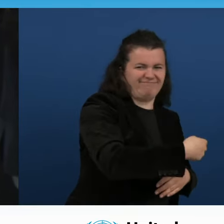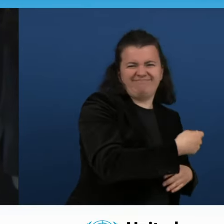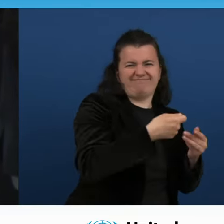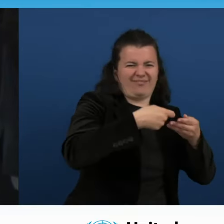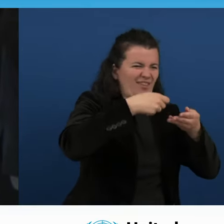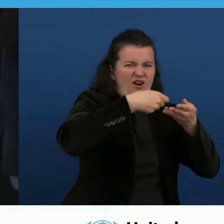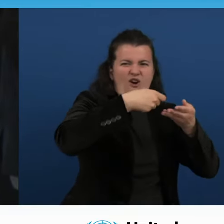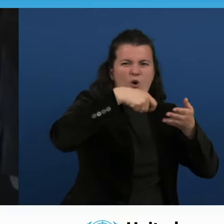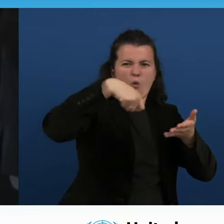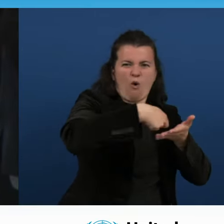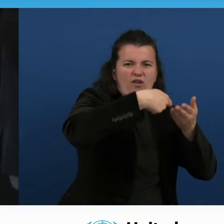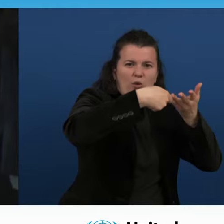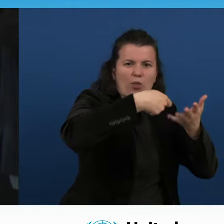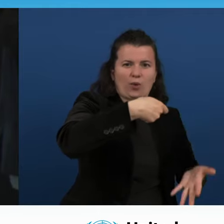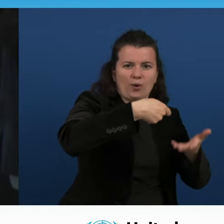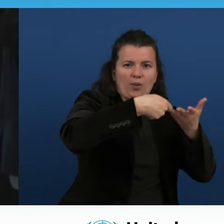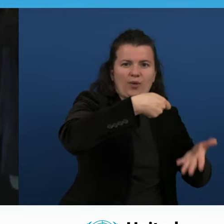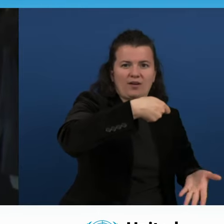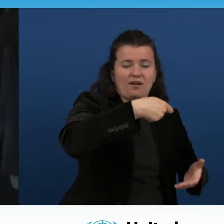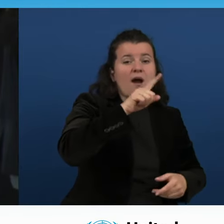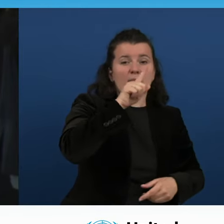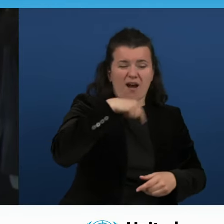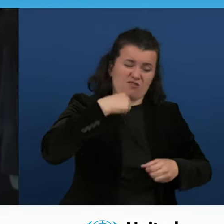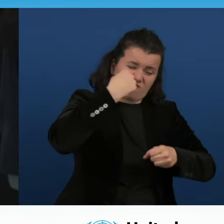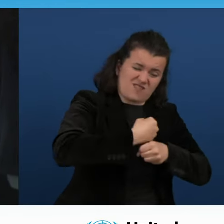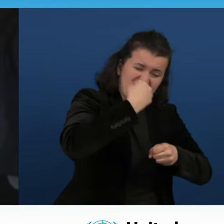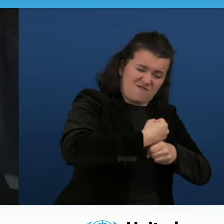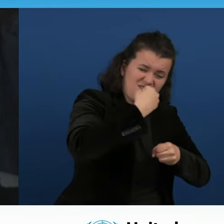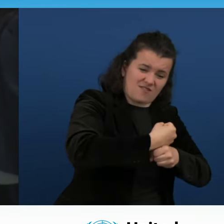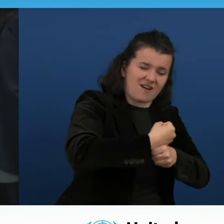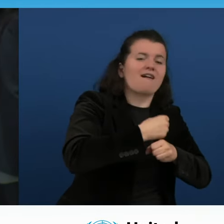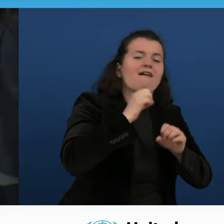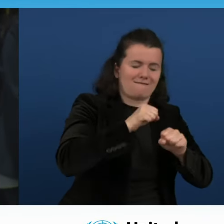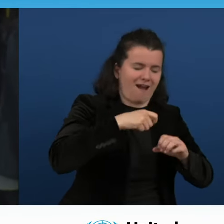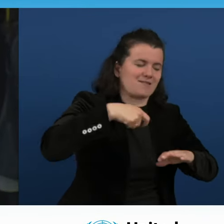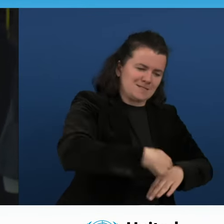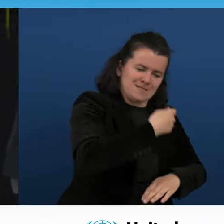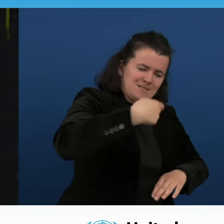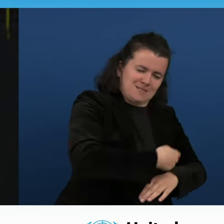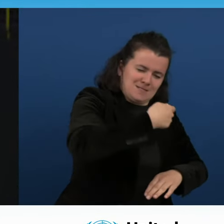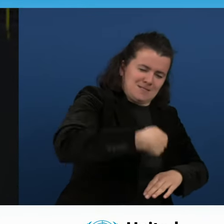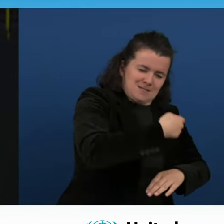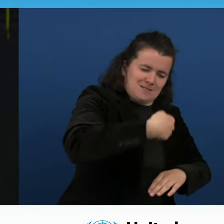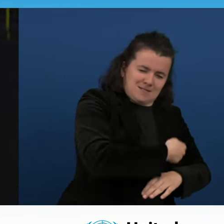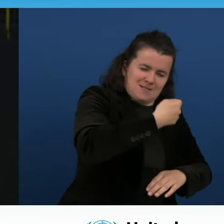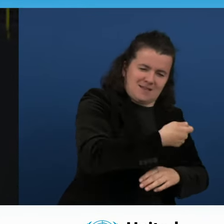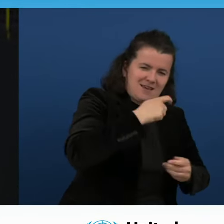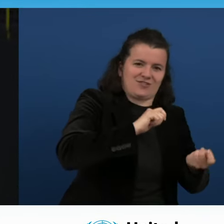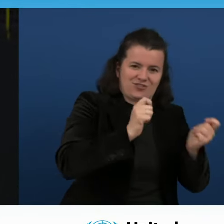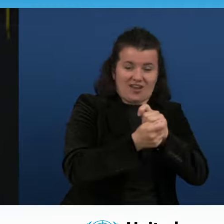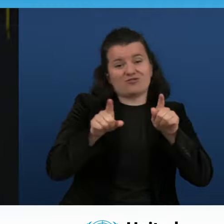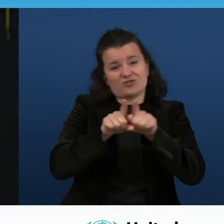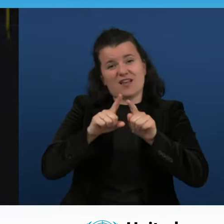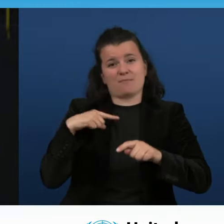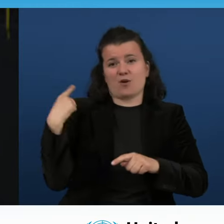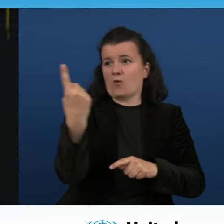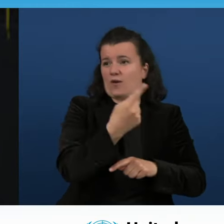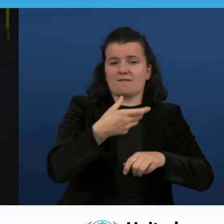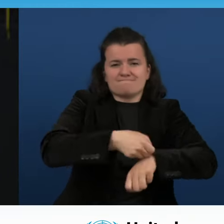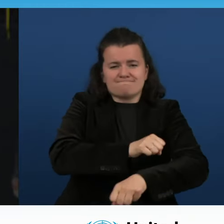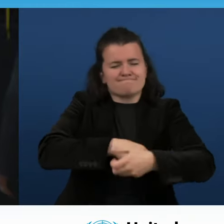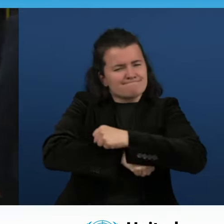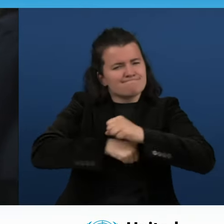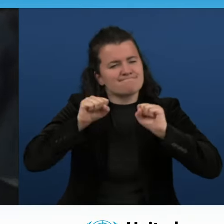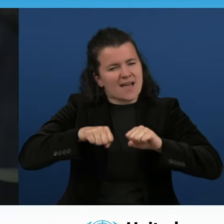It's necessity. You're not alone. We are united in this fight. Let's advocate for investment in youth and gender-focused